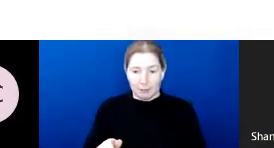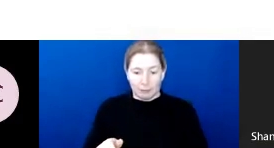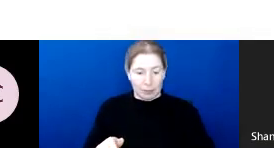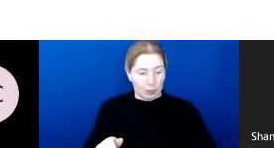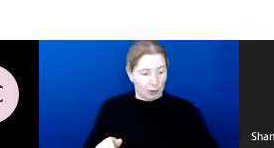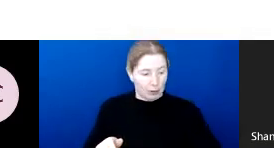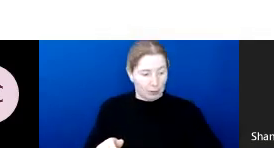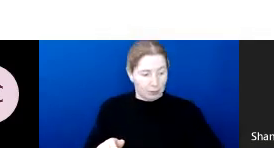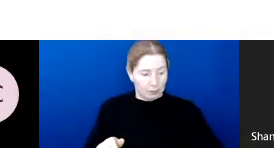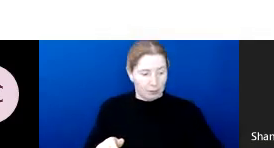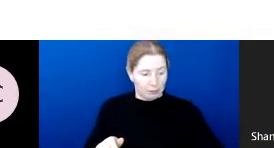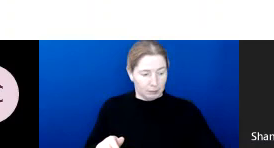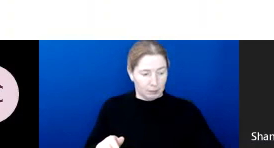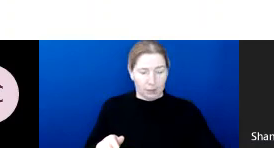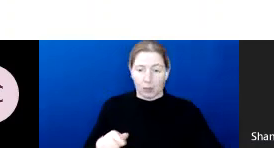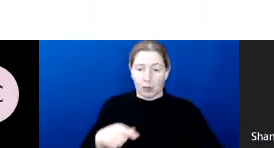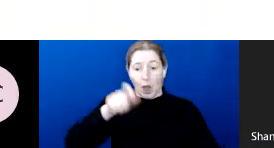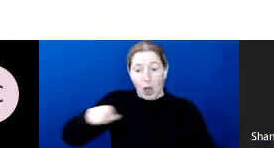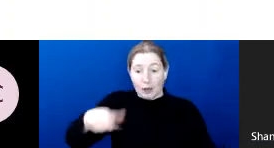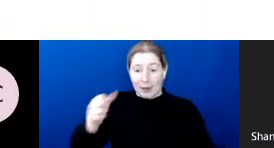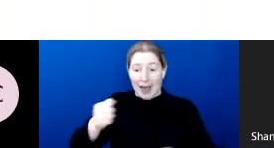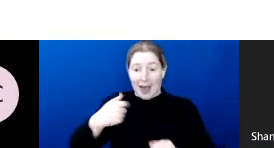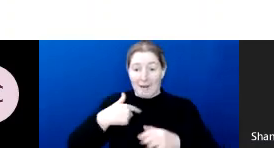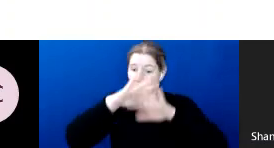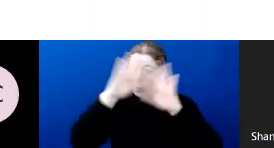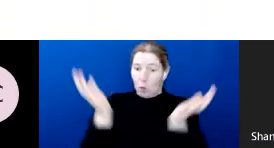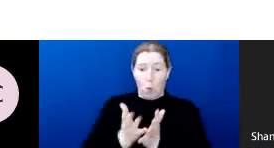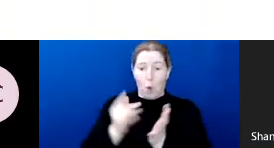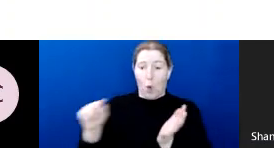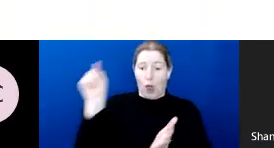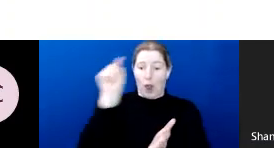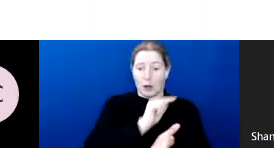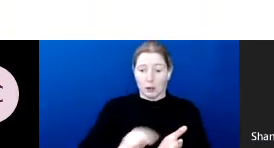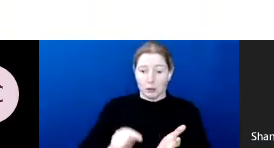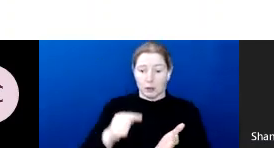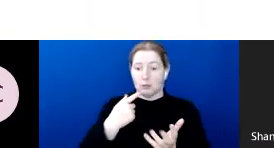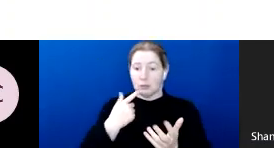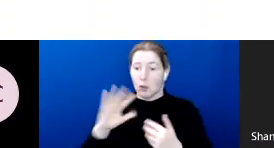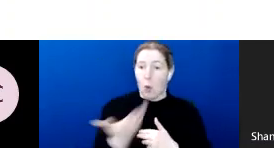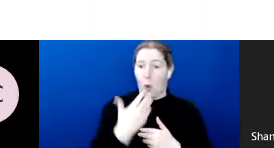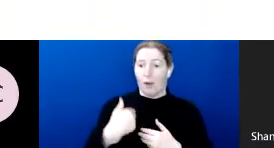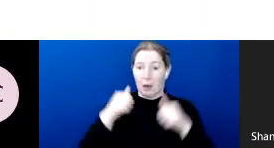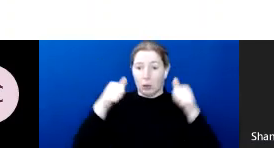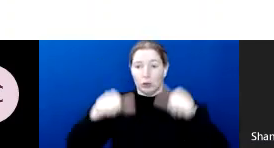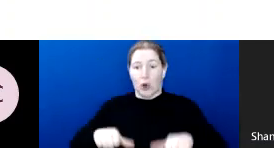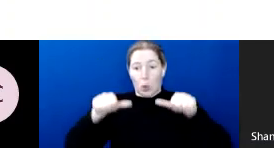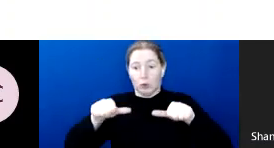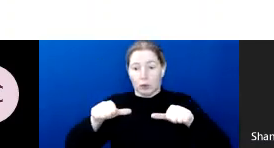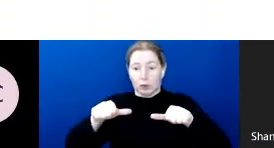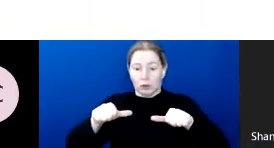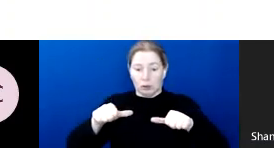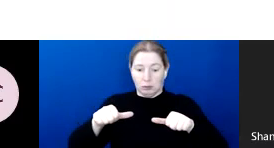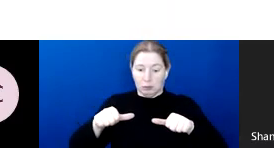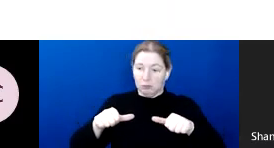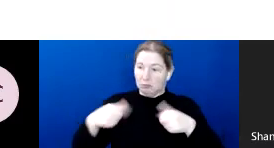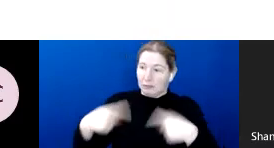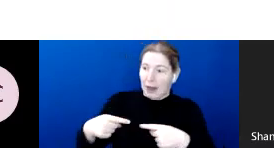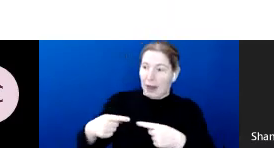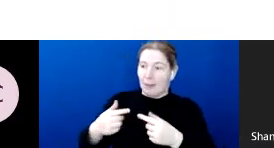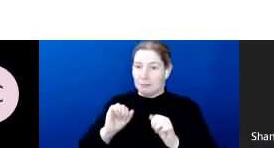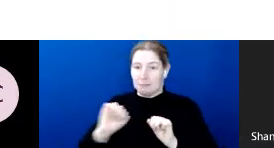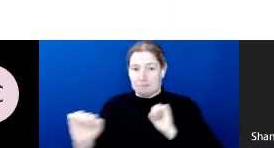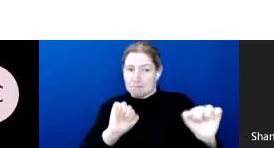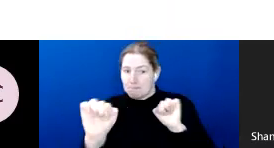And customers we have worldwide. So we have all our solutions available in different locations.